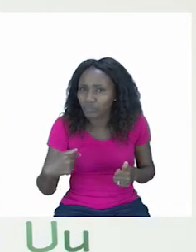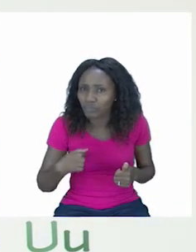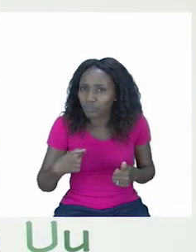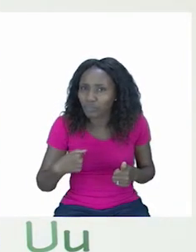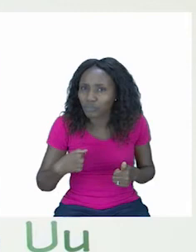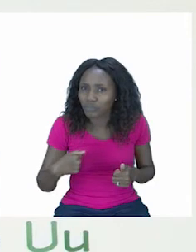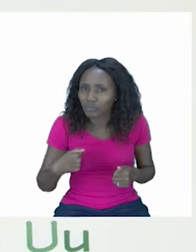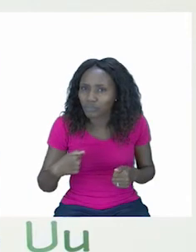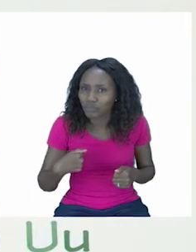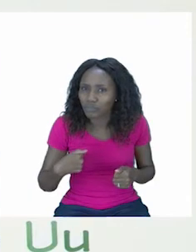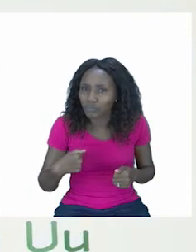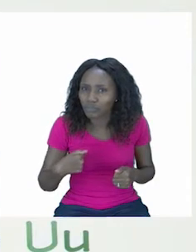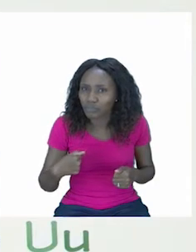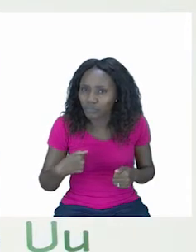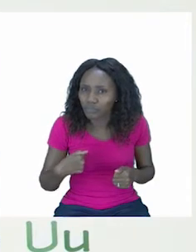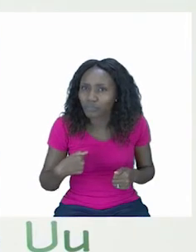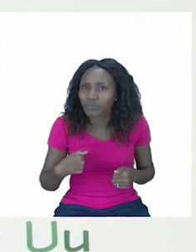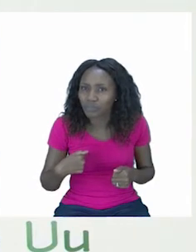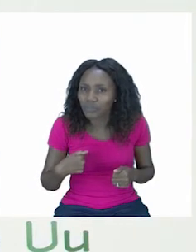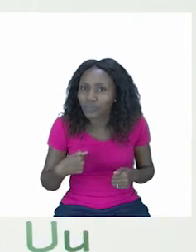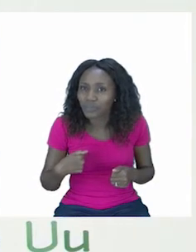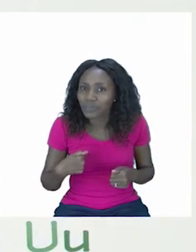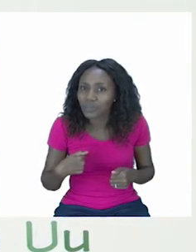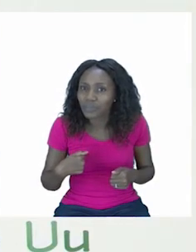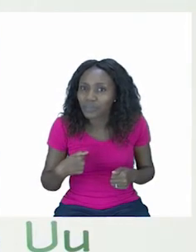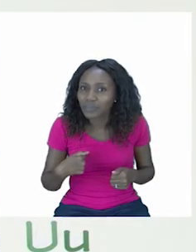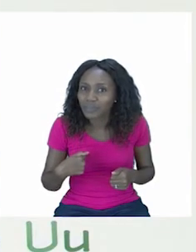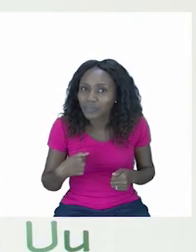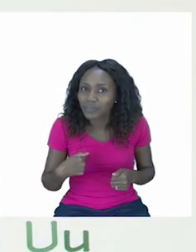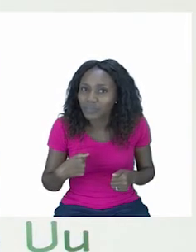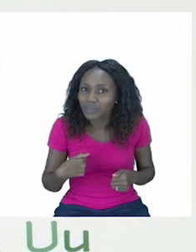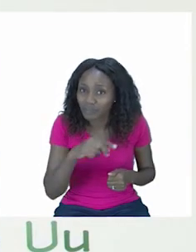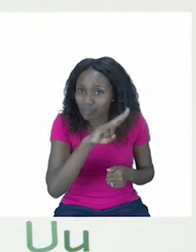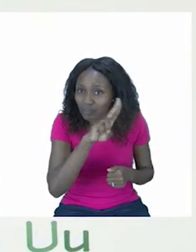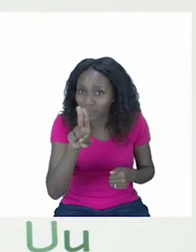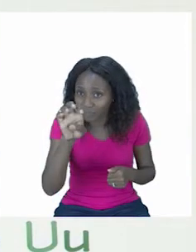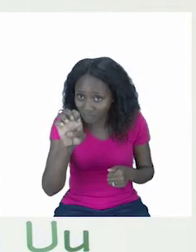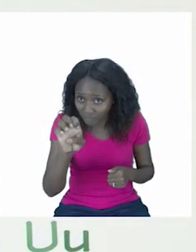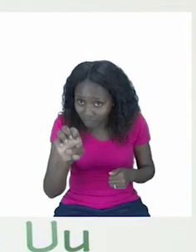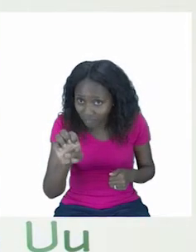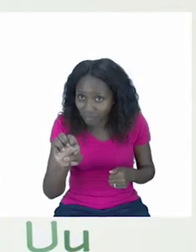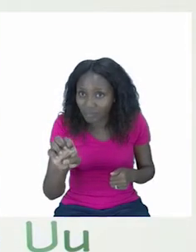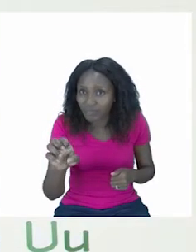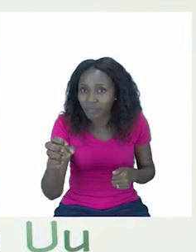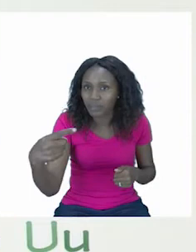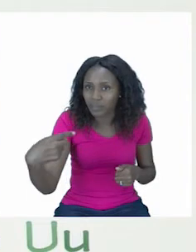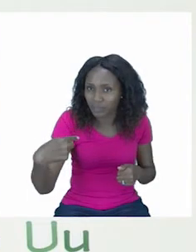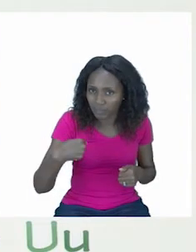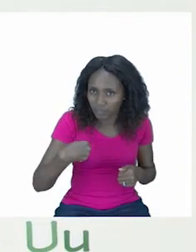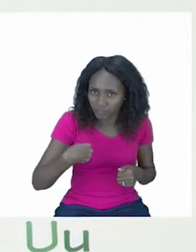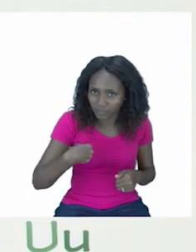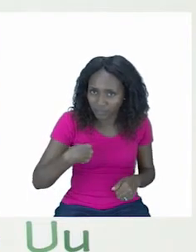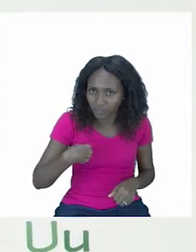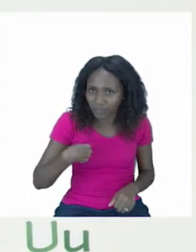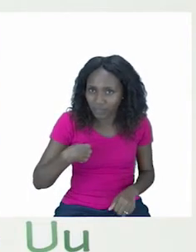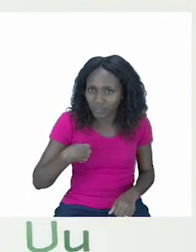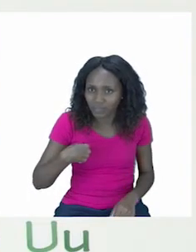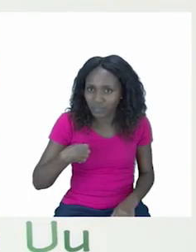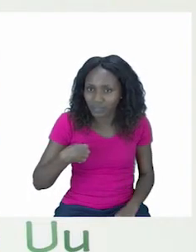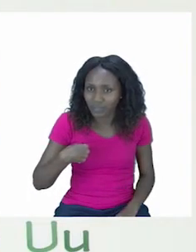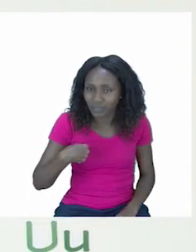he. Everybody, let us point to the boy and say